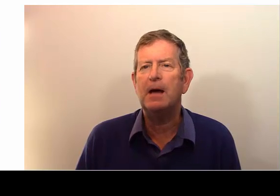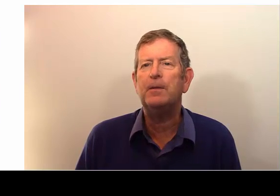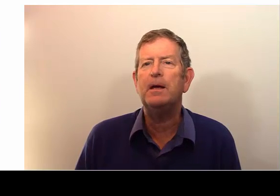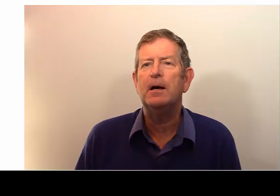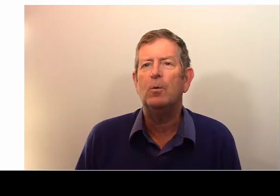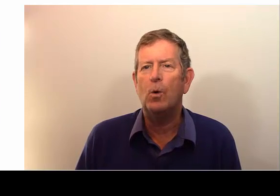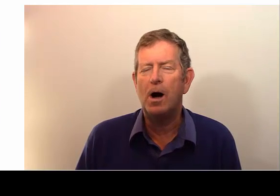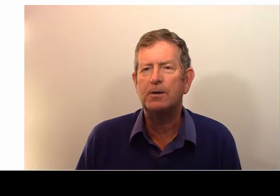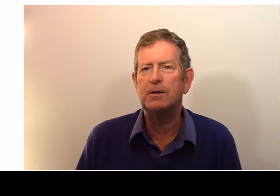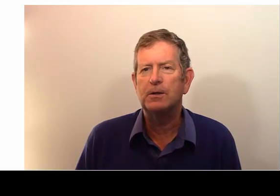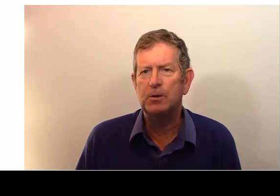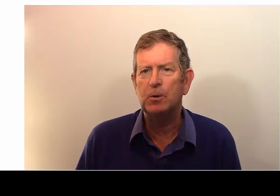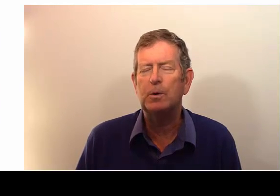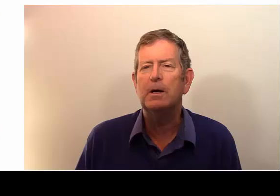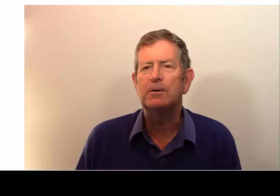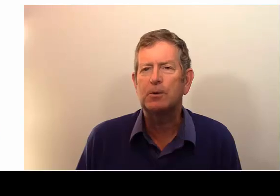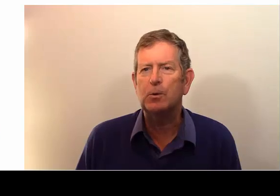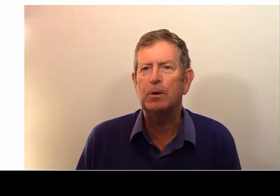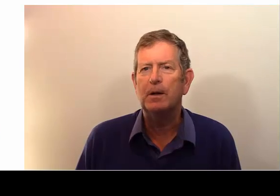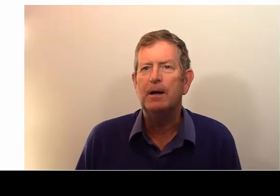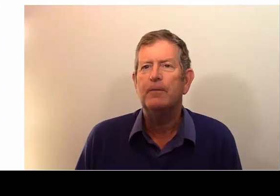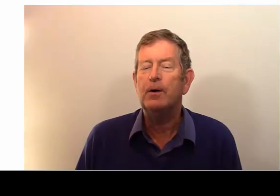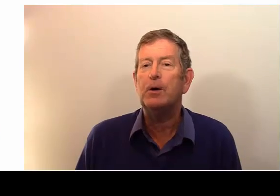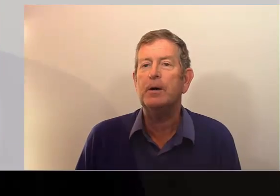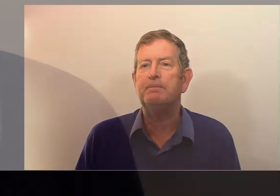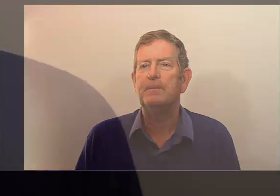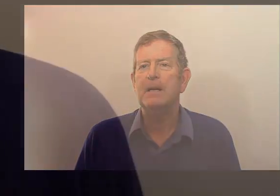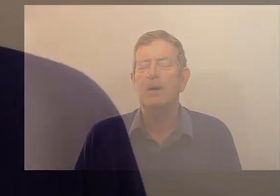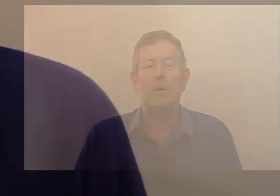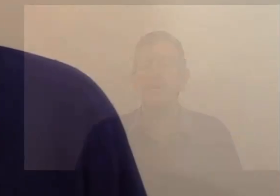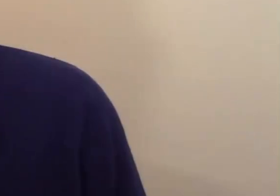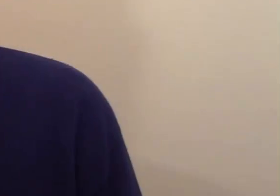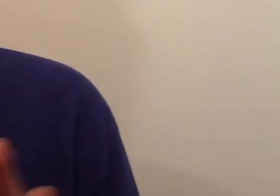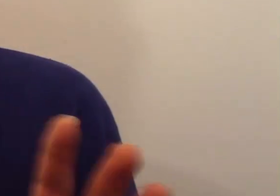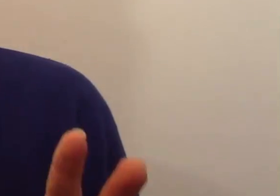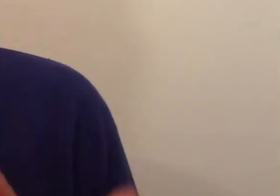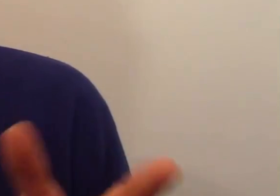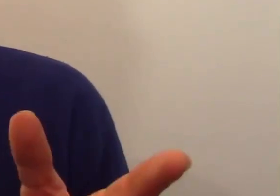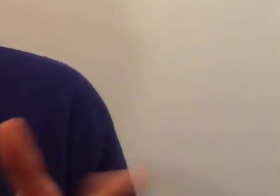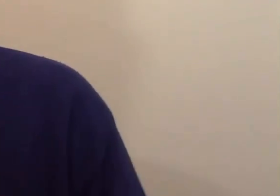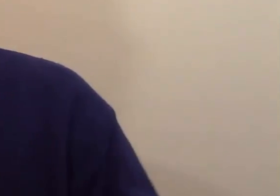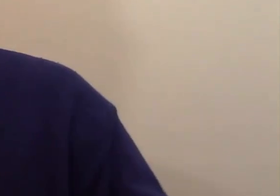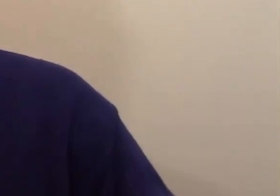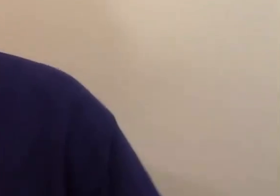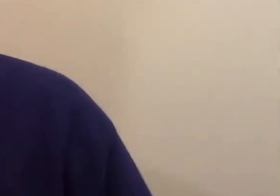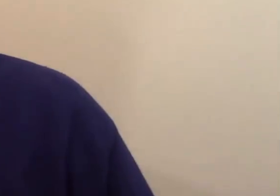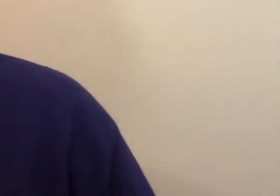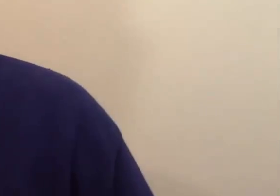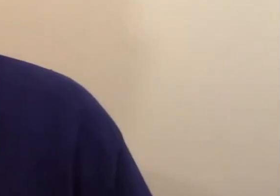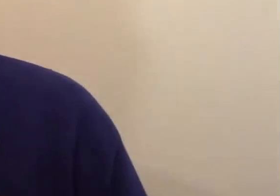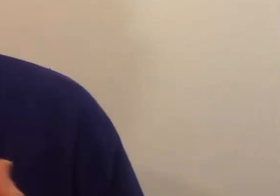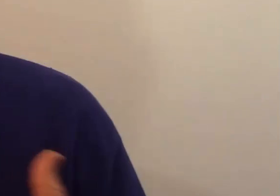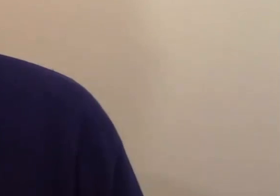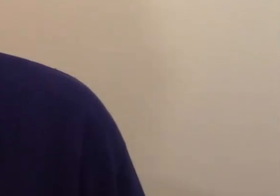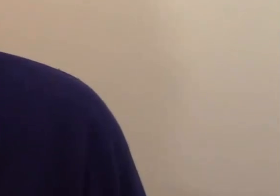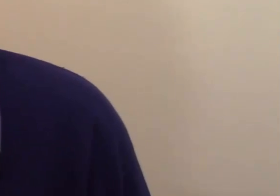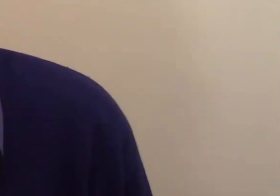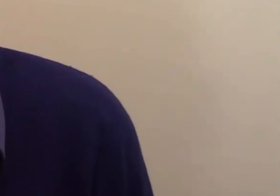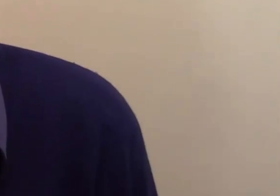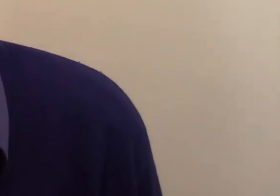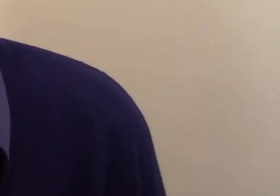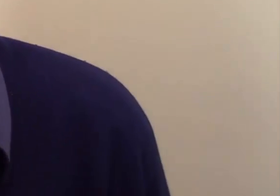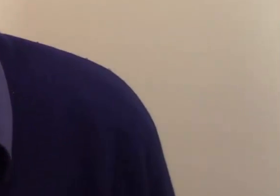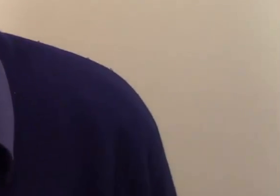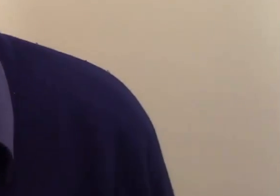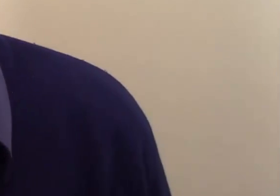Right. Kathy walks to school. Very good. Well, this is just really the beginning of a very long section with lots of